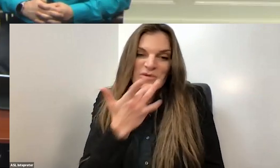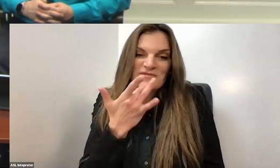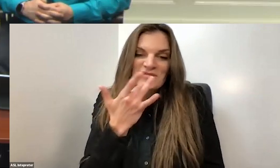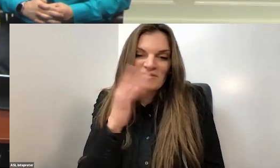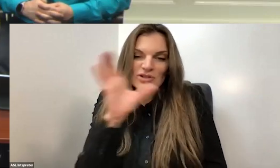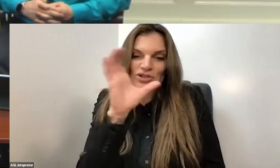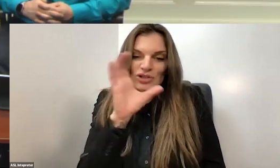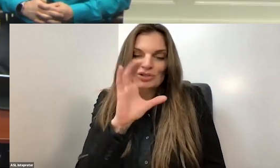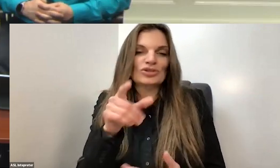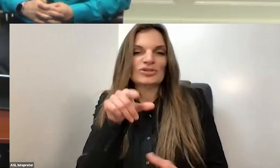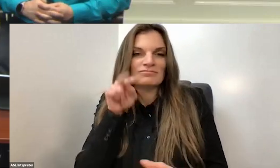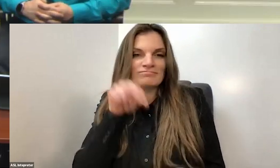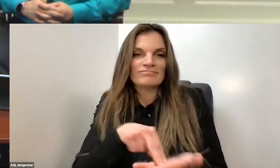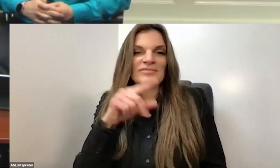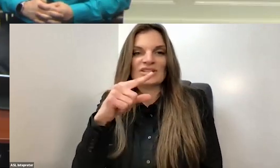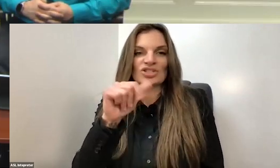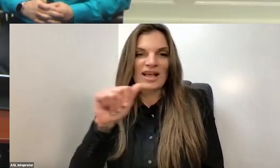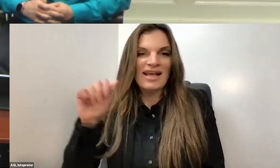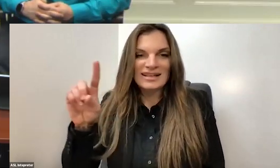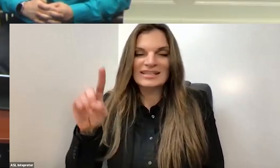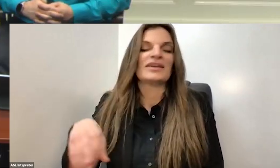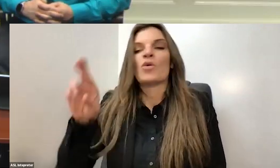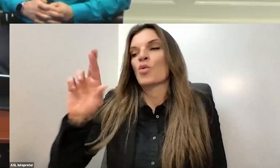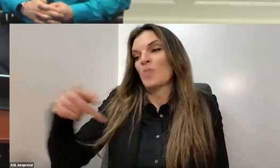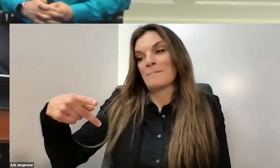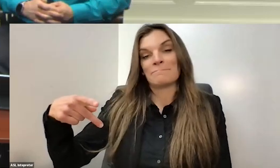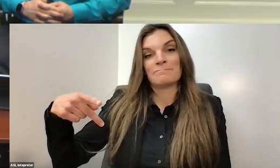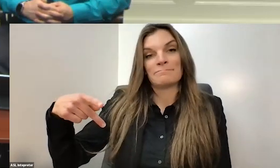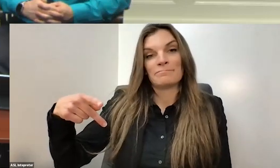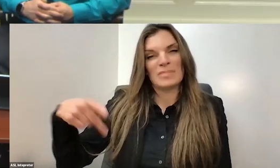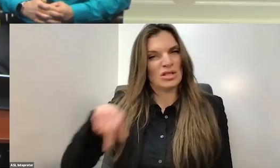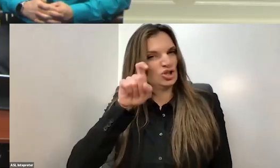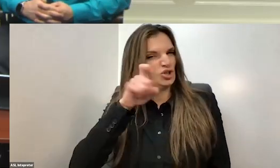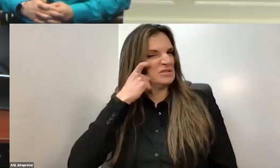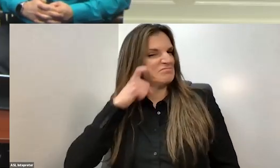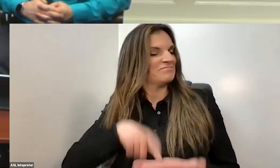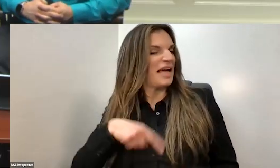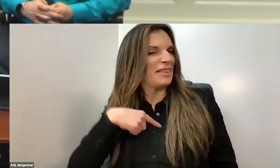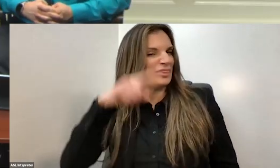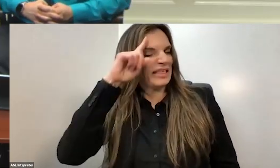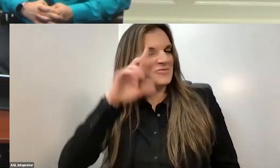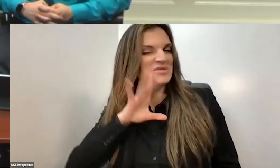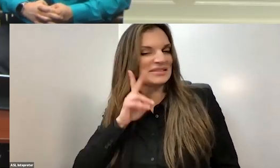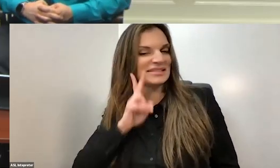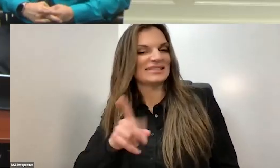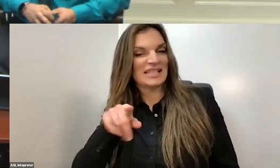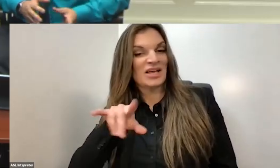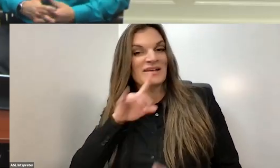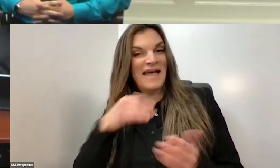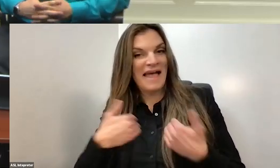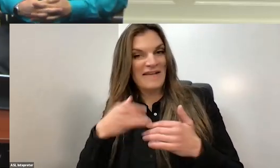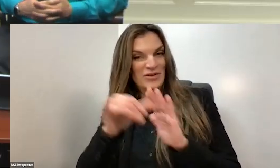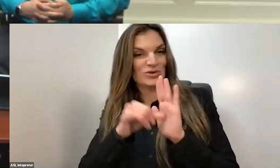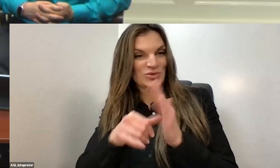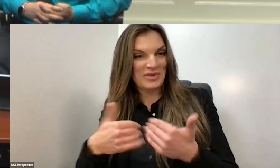type GAAD, G-A-A-D rap. And I think it should come up. It's on YouTube. We'll share it with